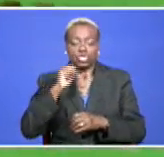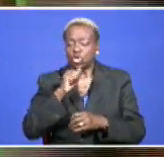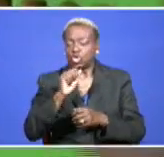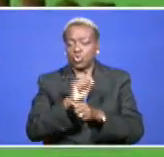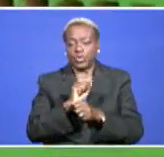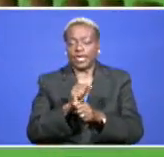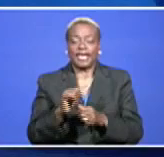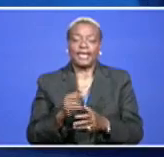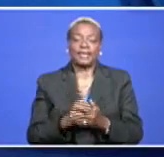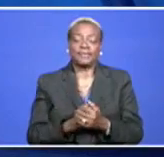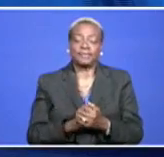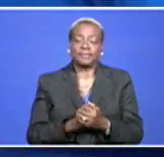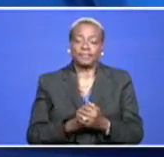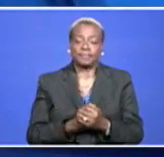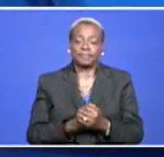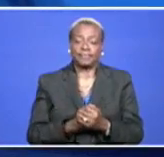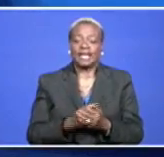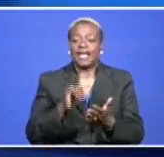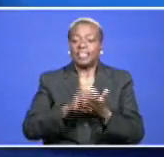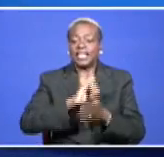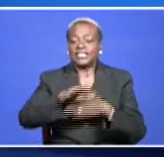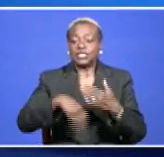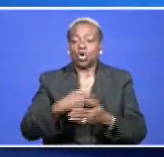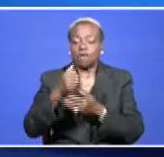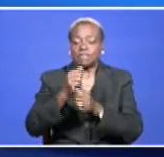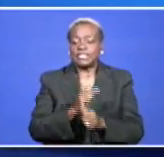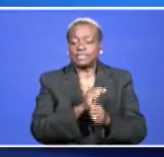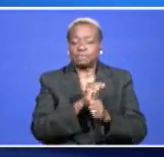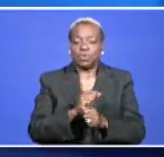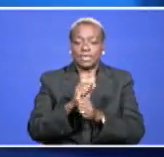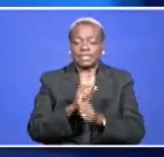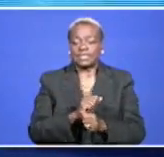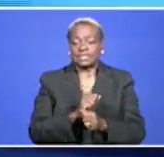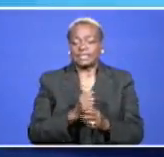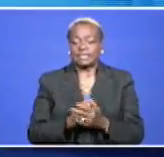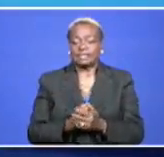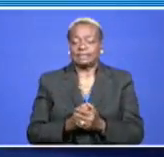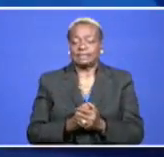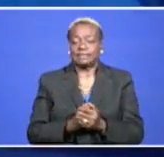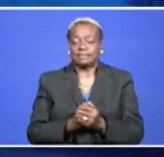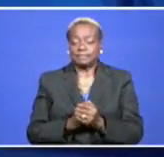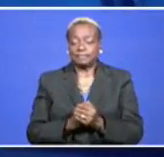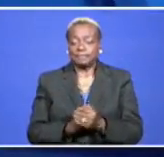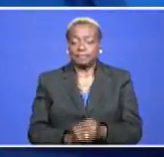end. That's a look at sports. The Bahamas Tonight comes back after the break.